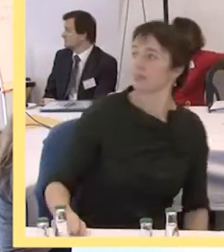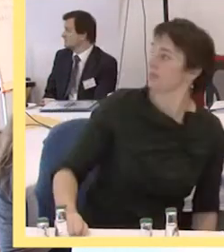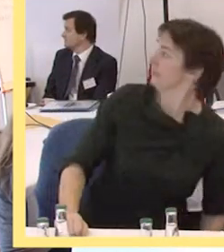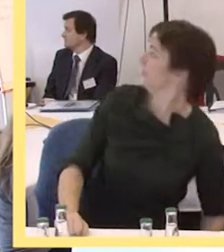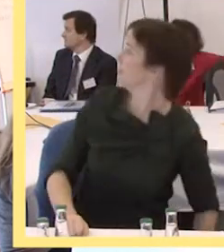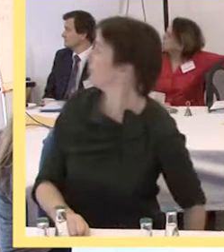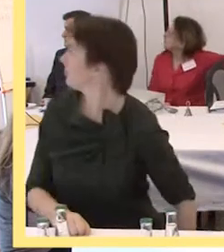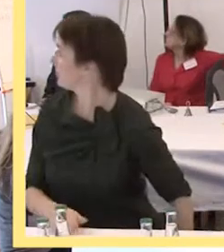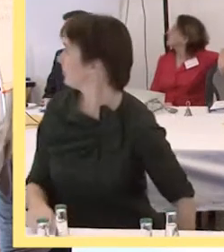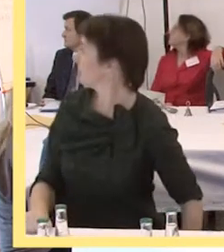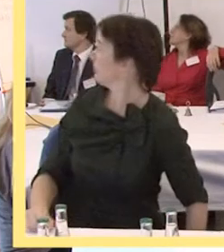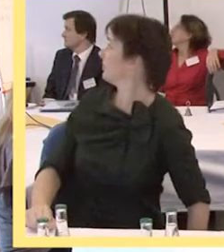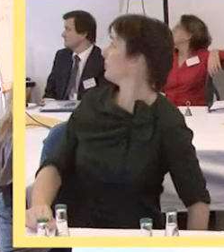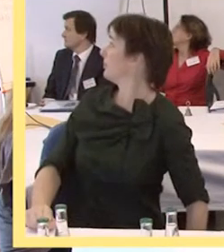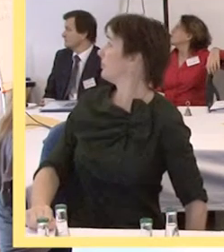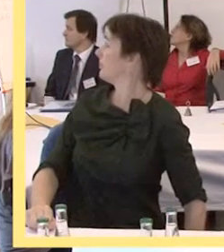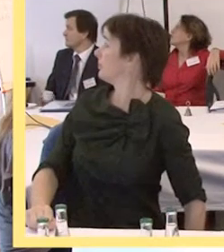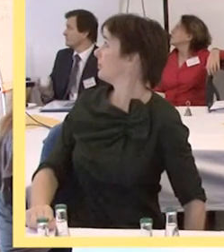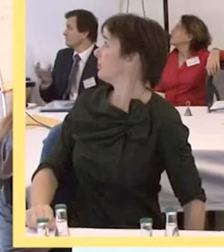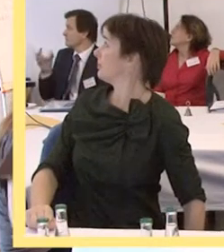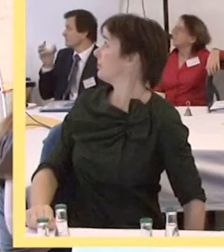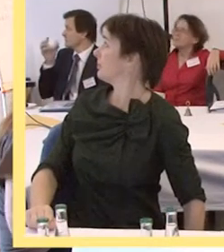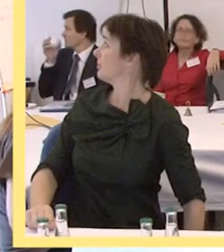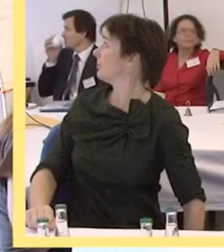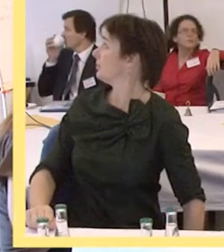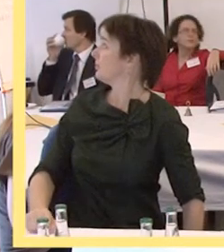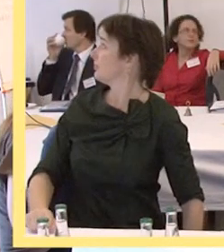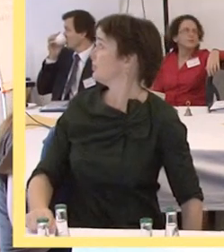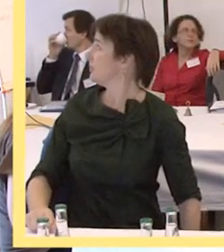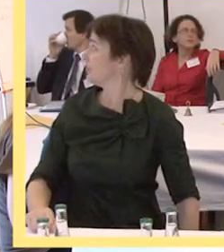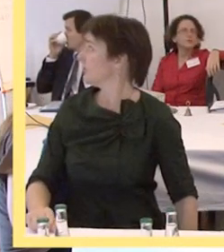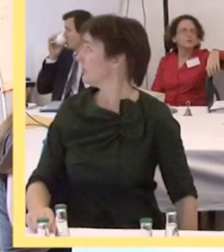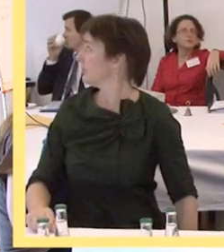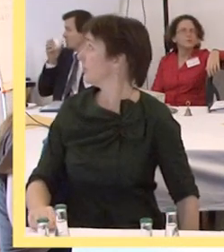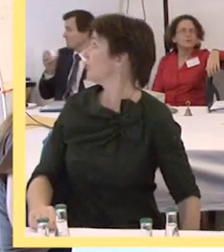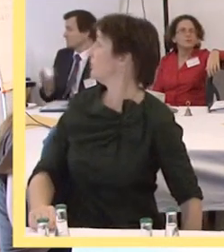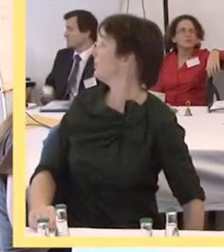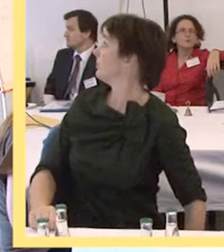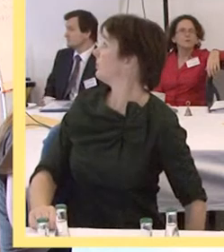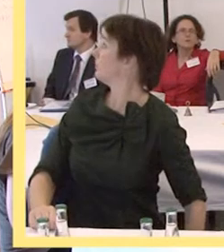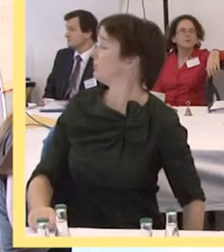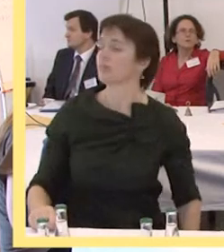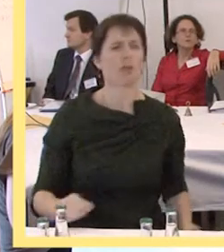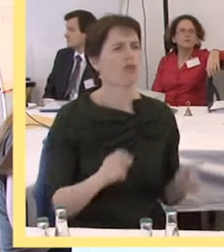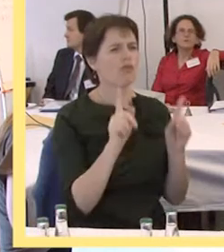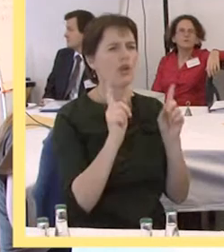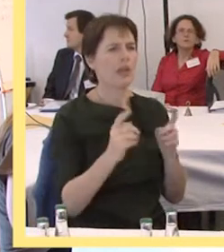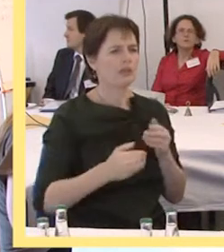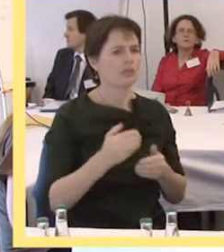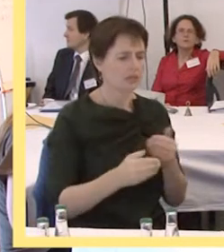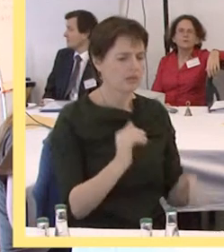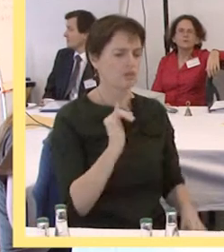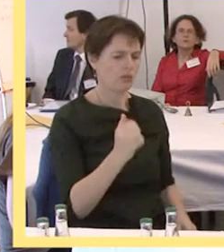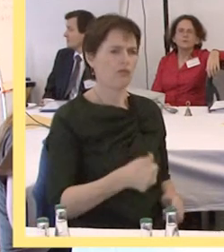So what we have done is we searched various databases,